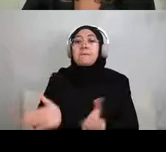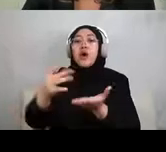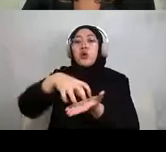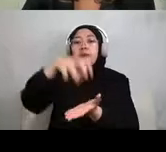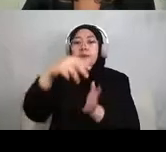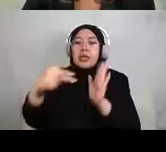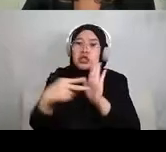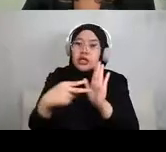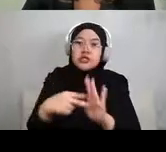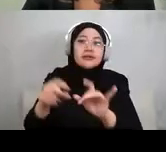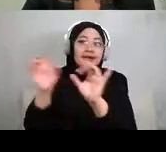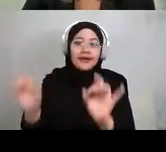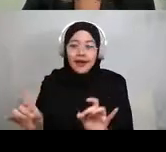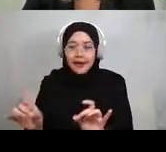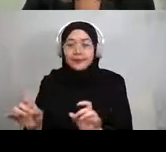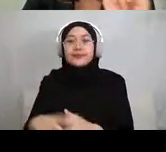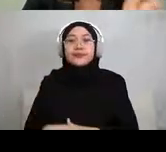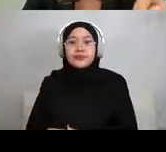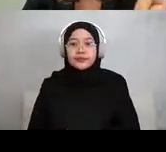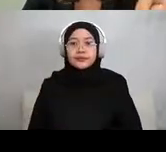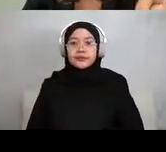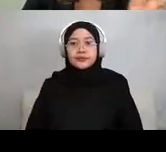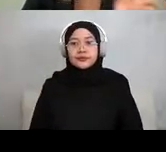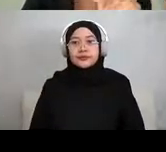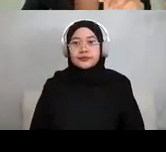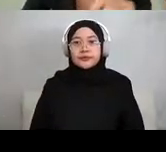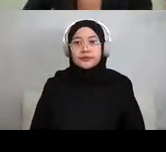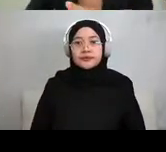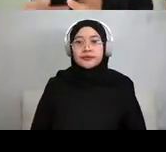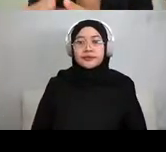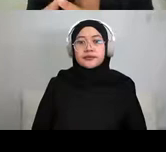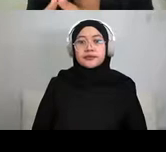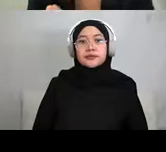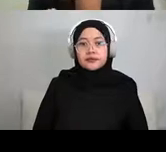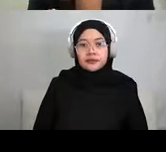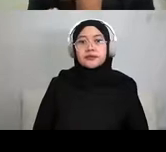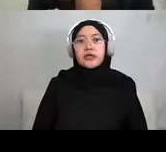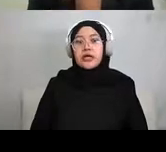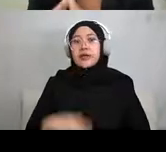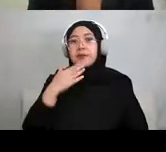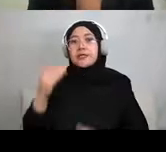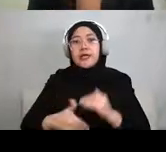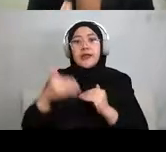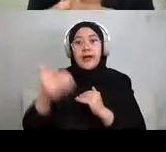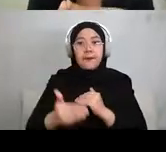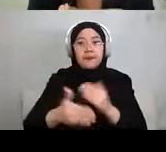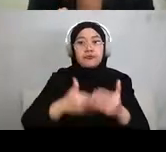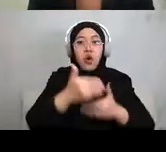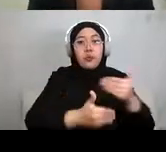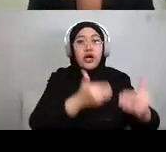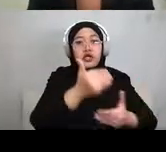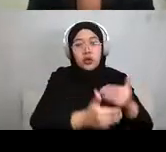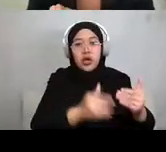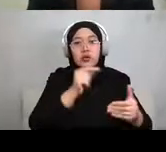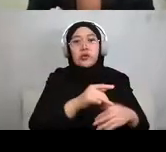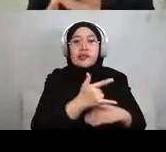the pays for the operation to the private operator. This operation payment is by kilometer,